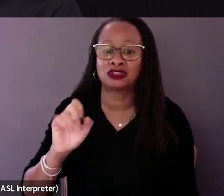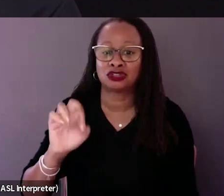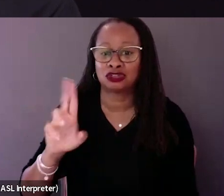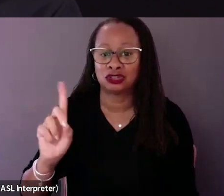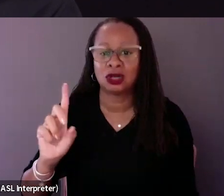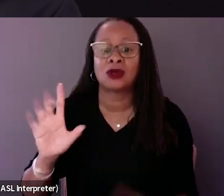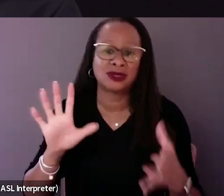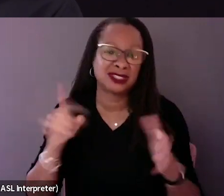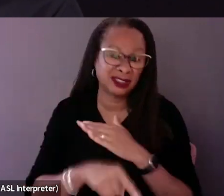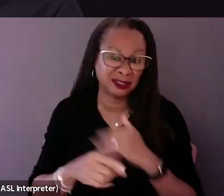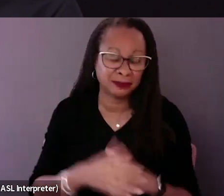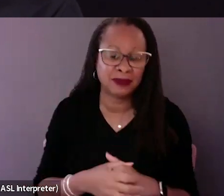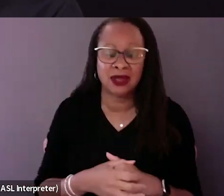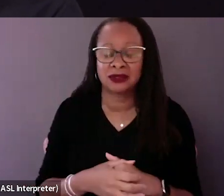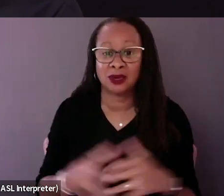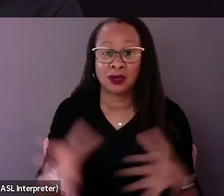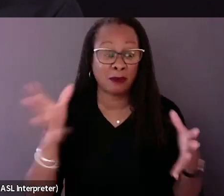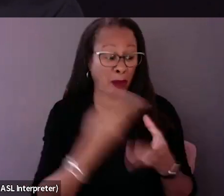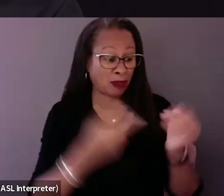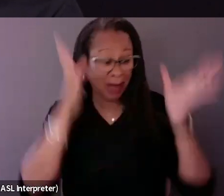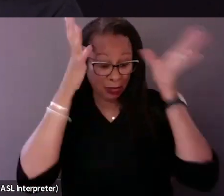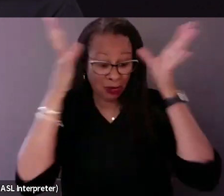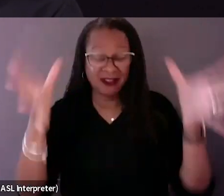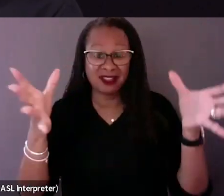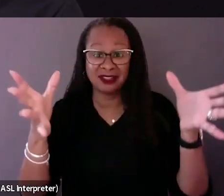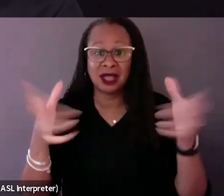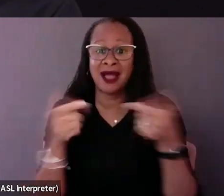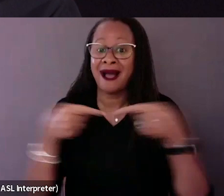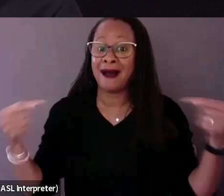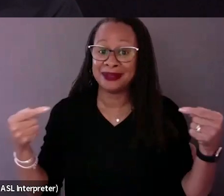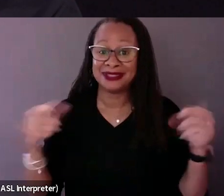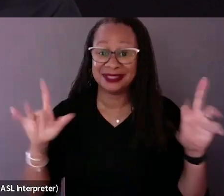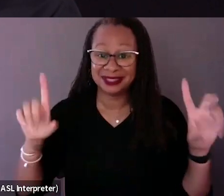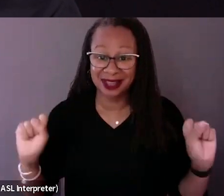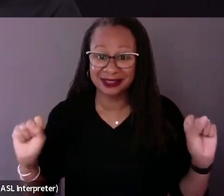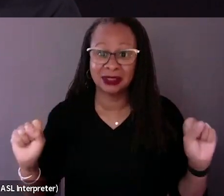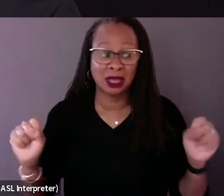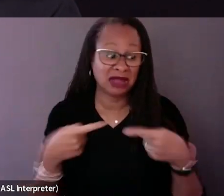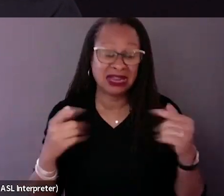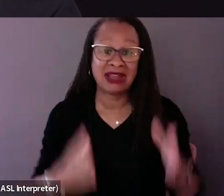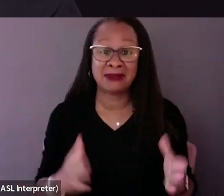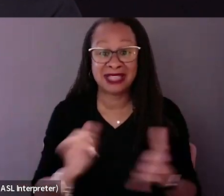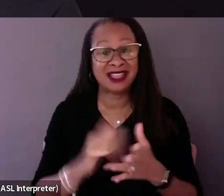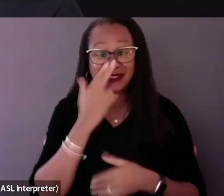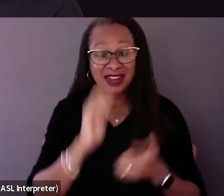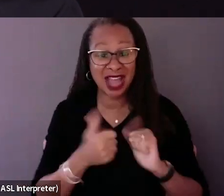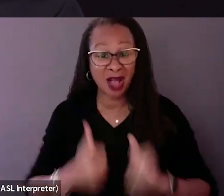sides of the fence, and were enemies at one time. And that's just how funny life works